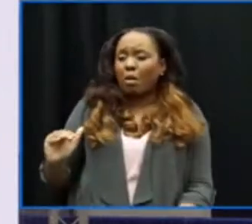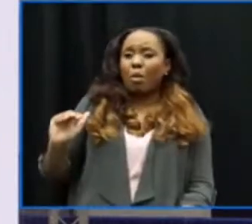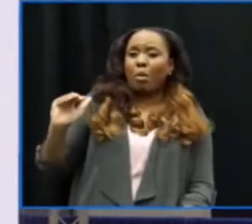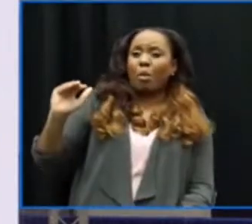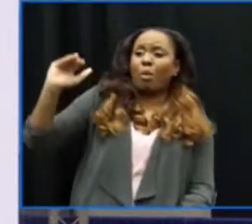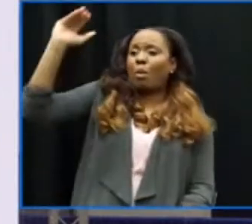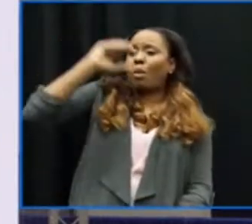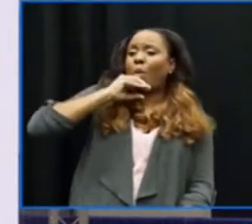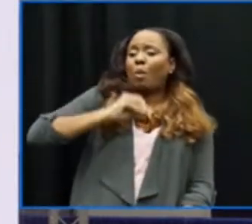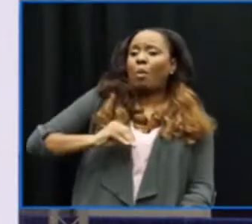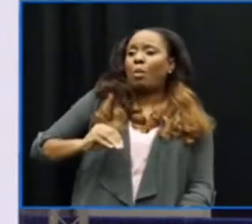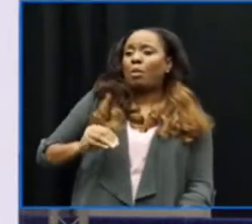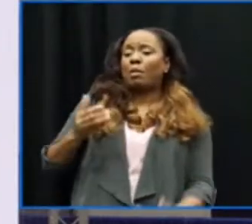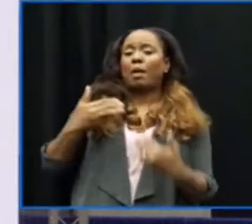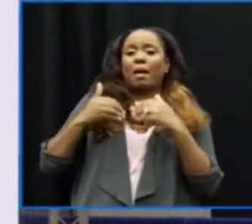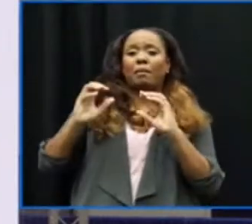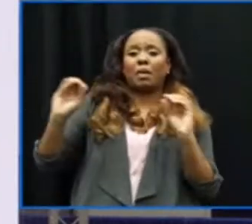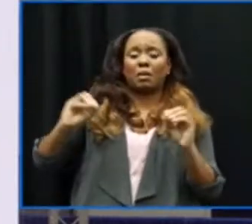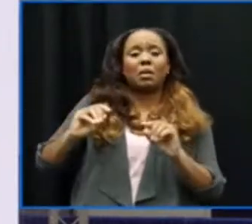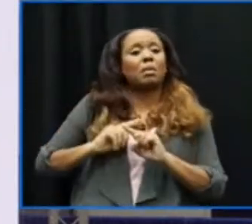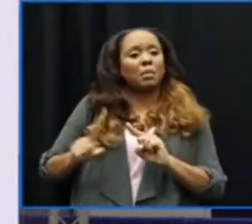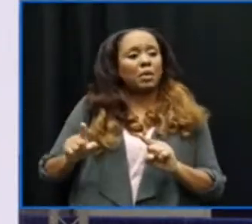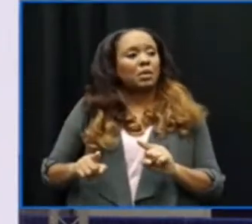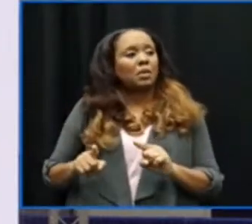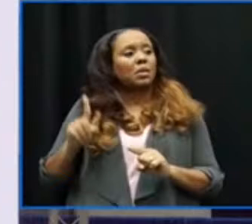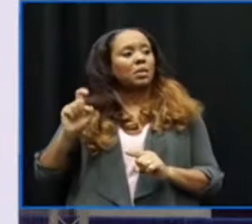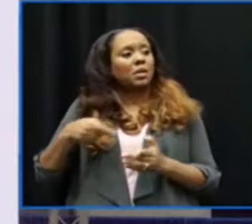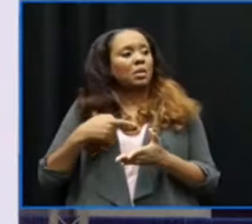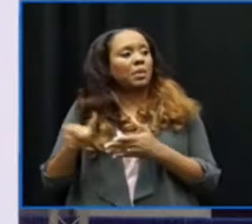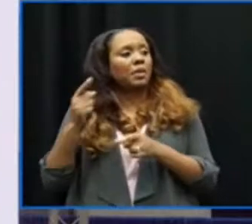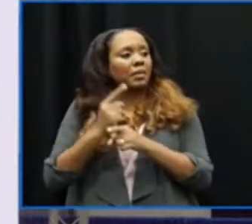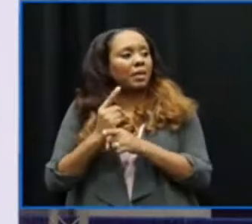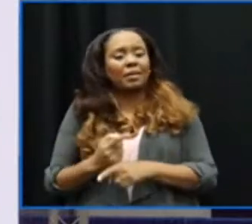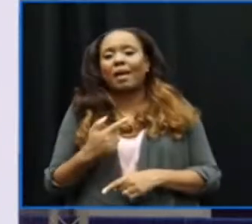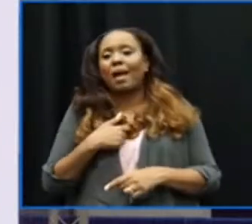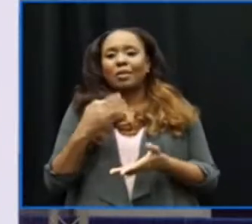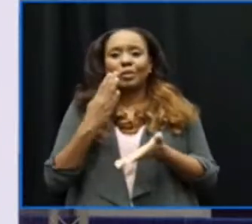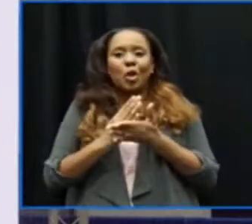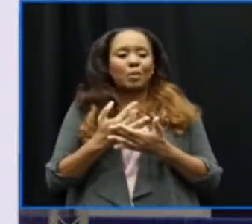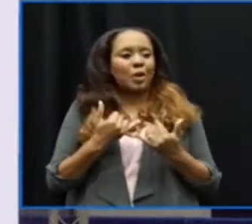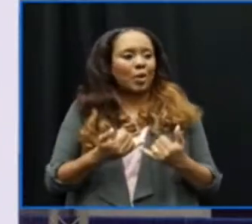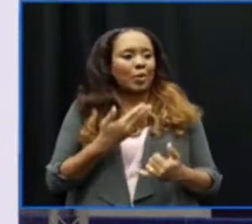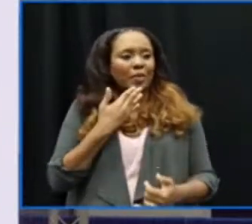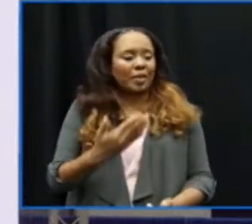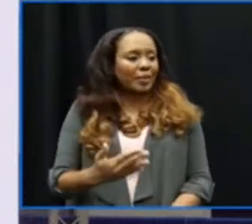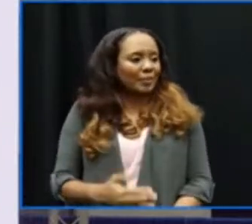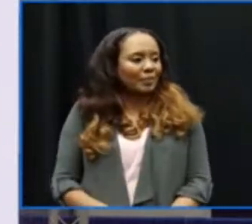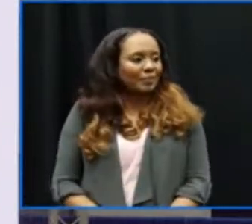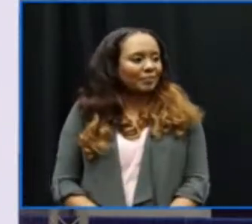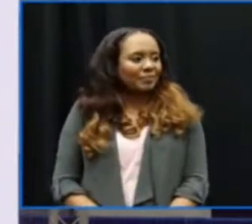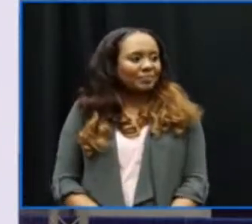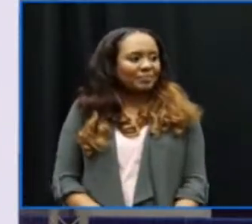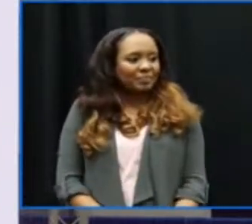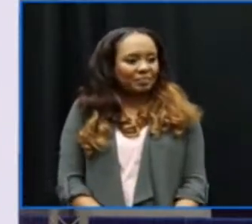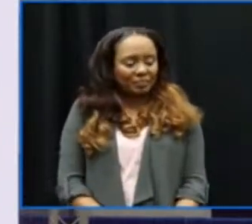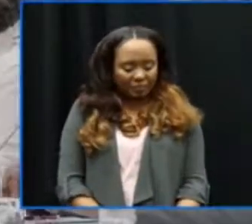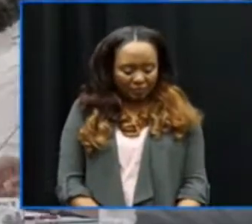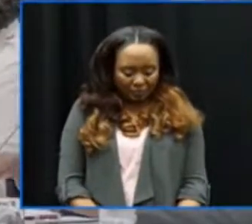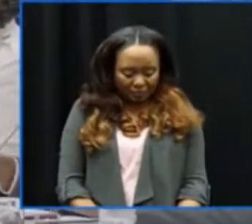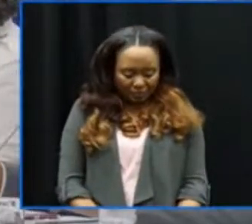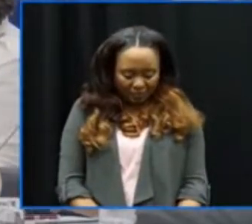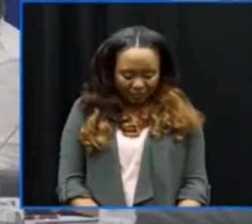they comply and that they contribute regularly. And I'll stop there. Thank you very much.